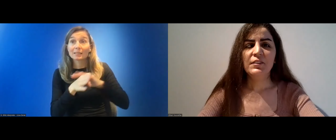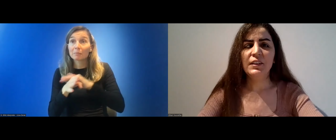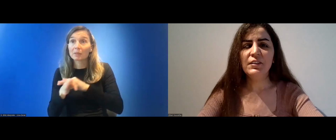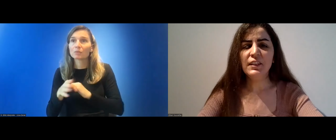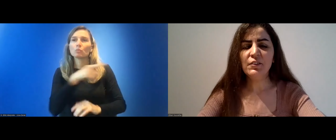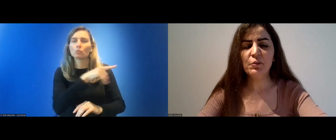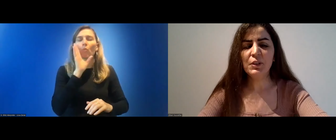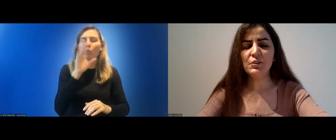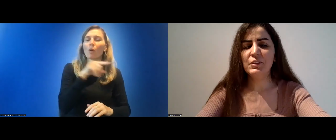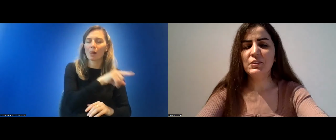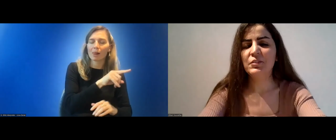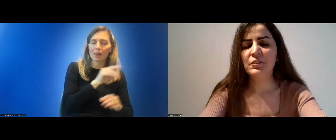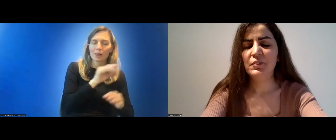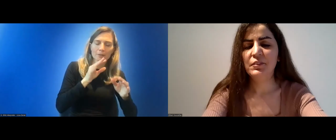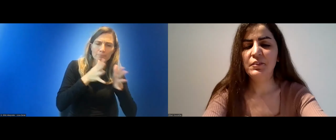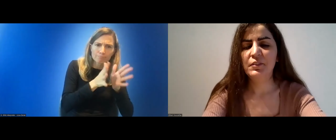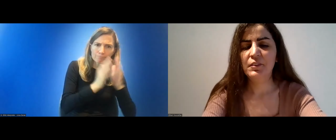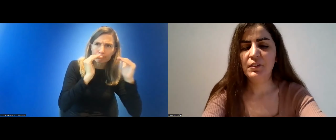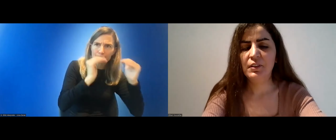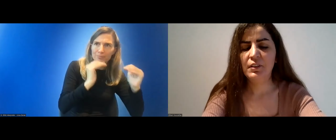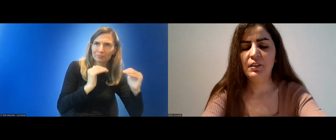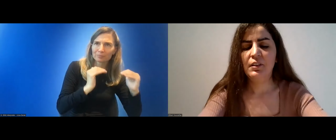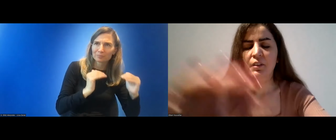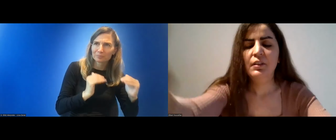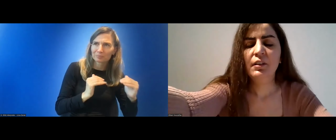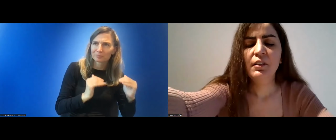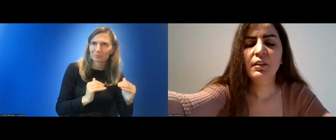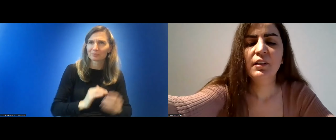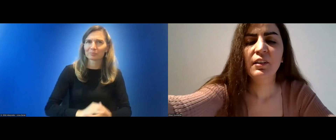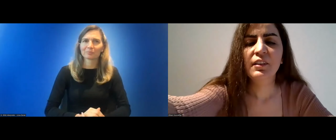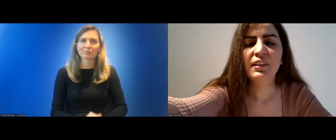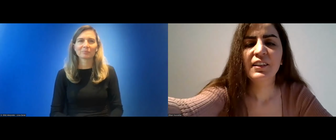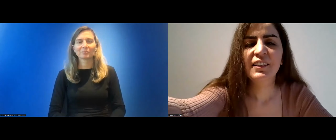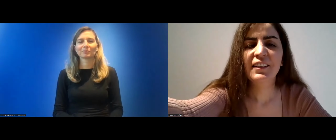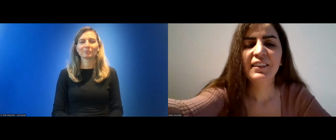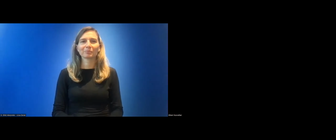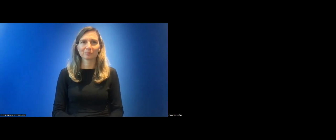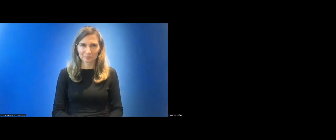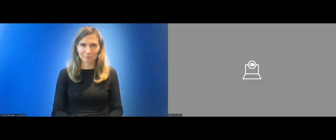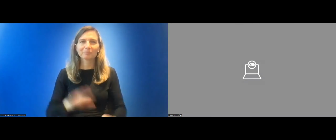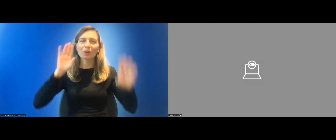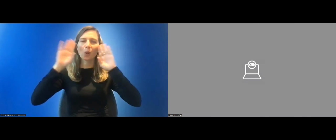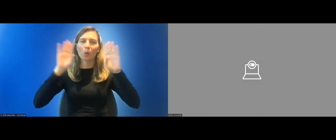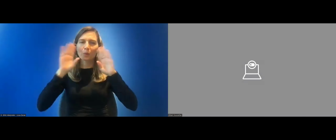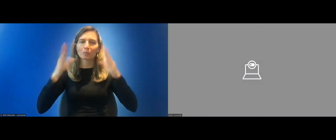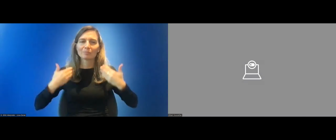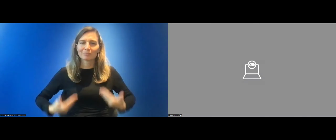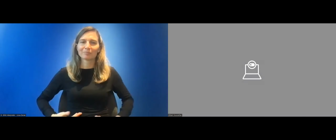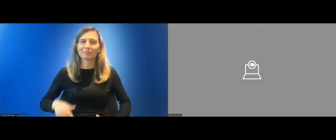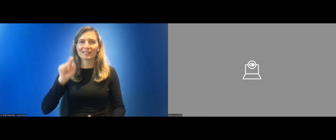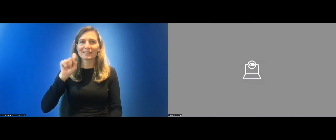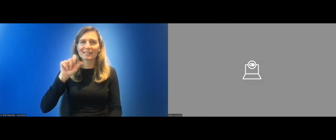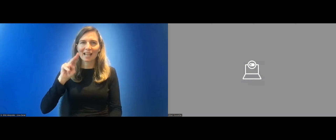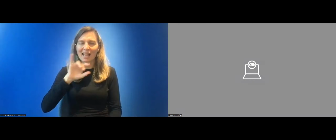them. Tanya, thank you so much. Over to you. Dear all, my name is Tanya, and I'm going to briefly explain you some of the